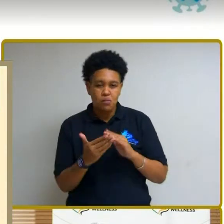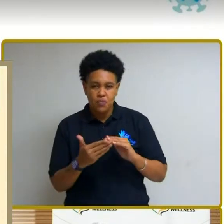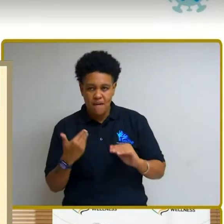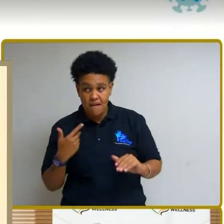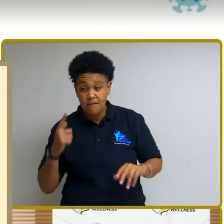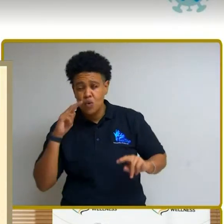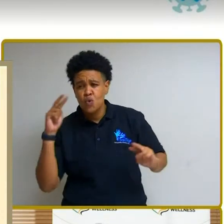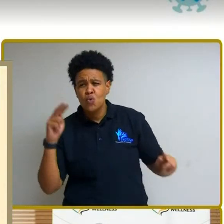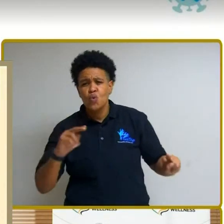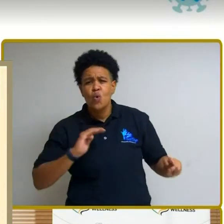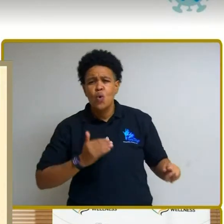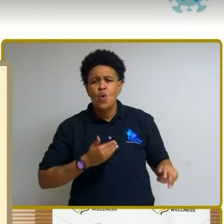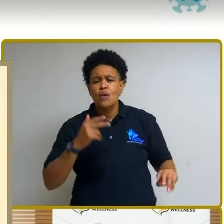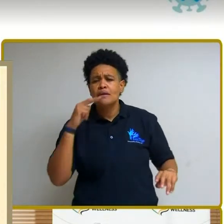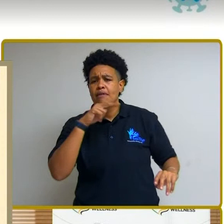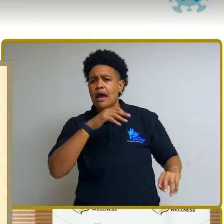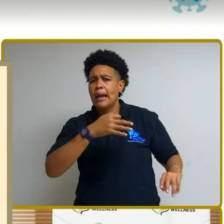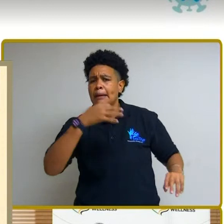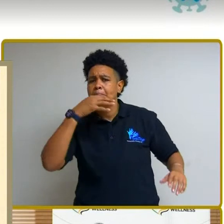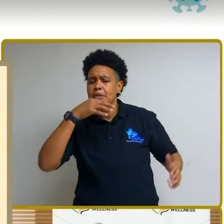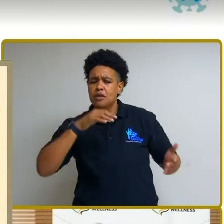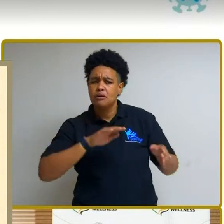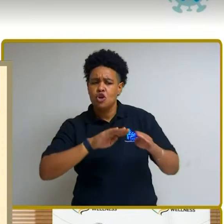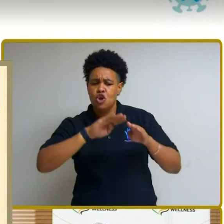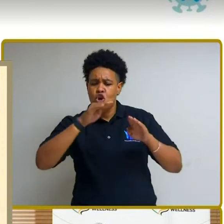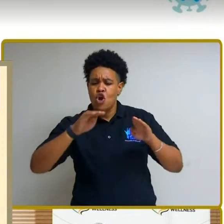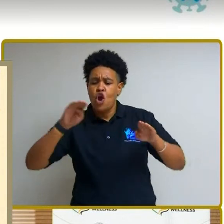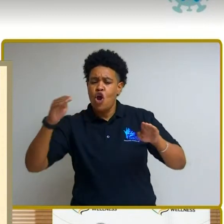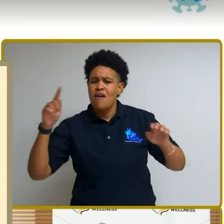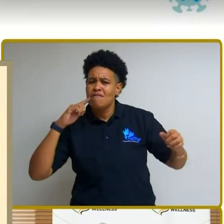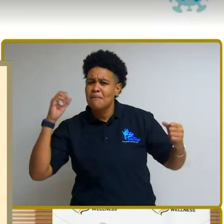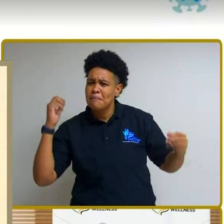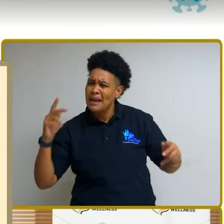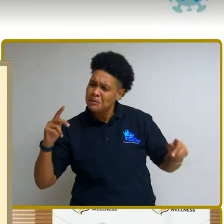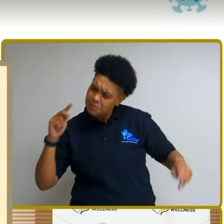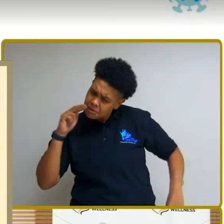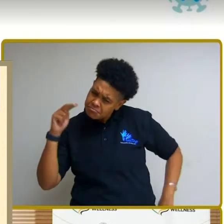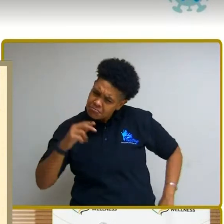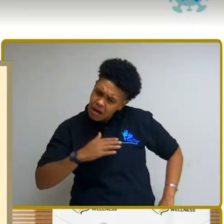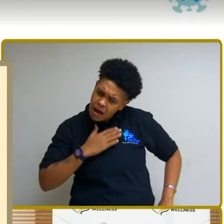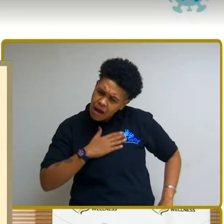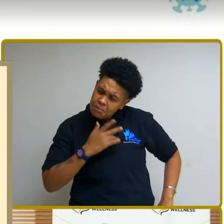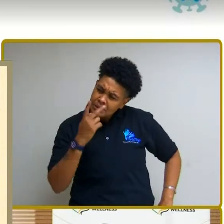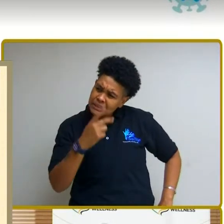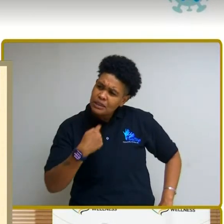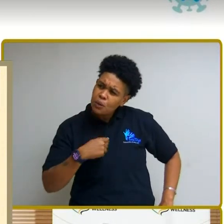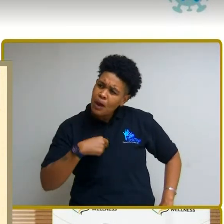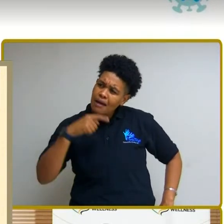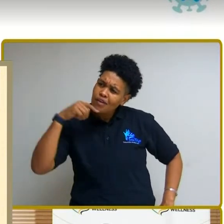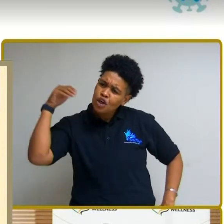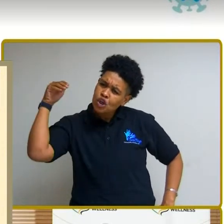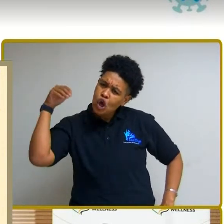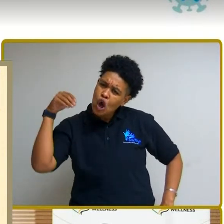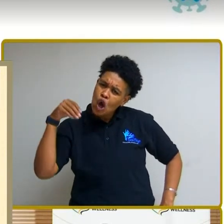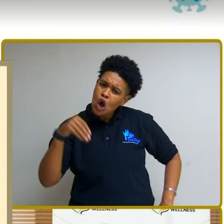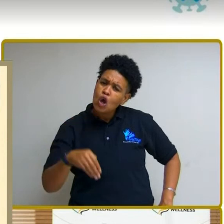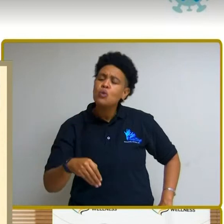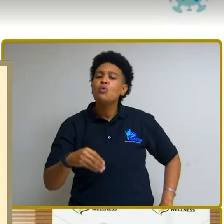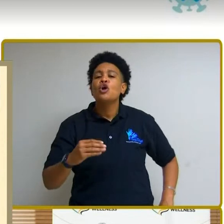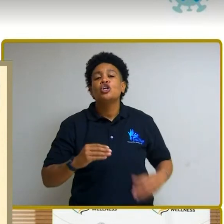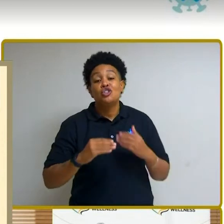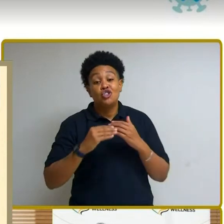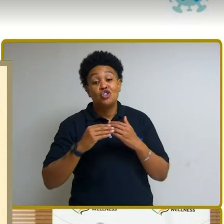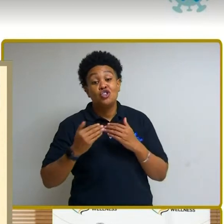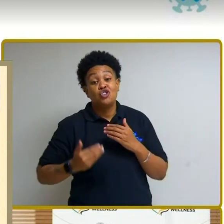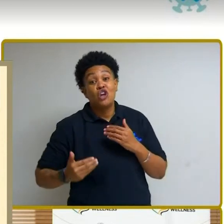Looking at our epidemiological curve, many persons will be pleased to see that we have a downward trend at the end of the